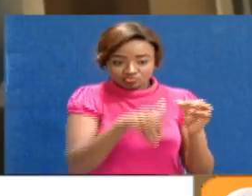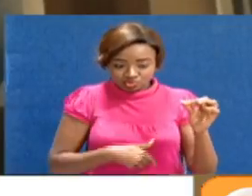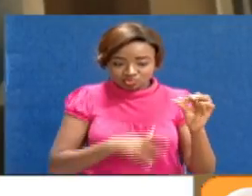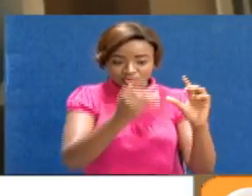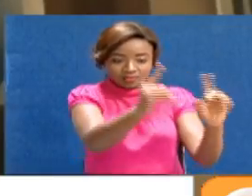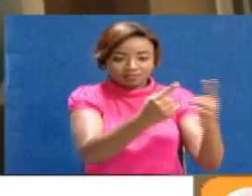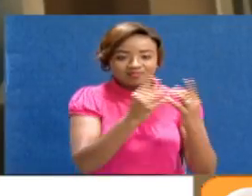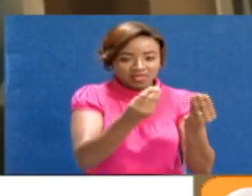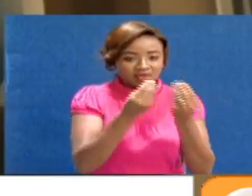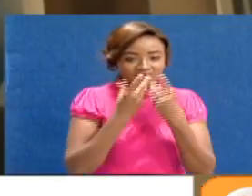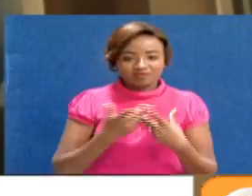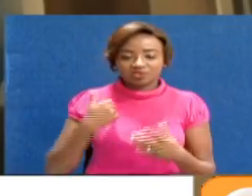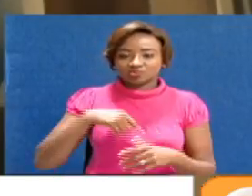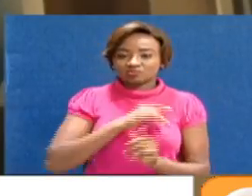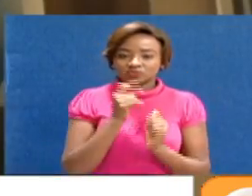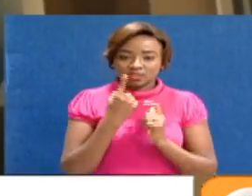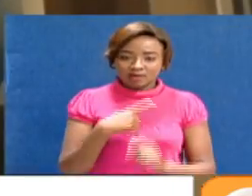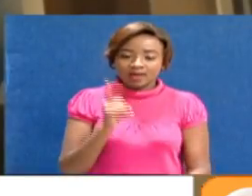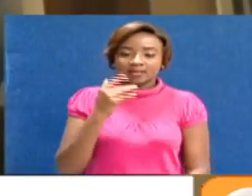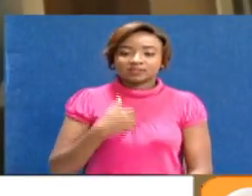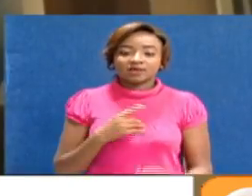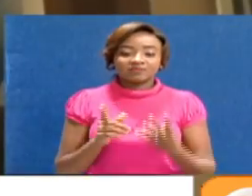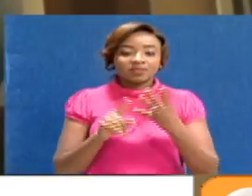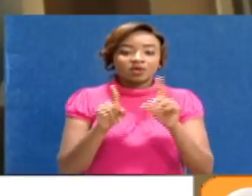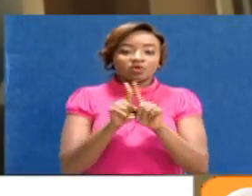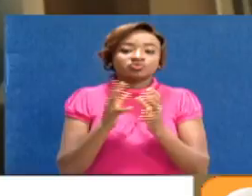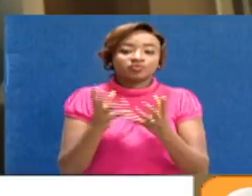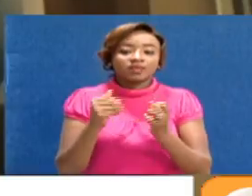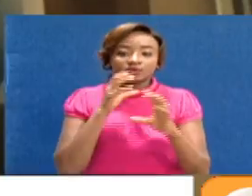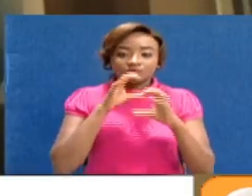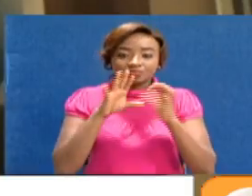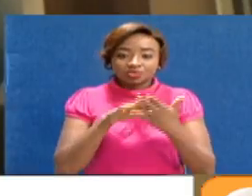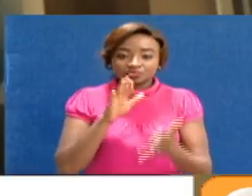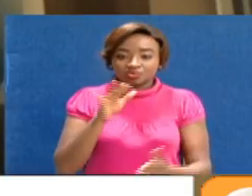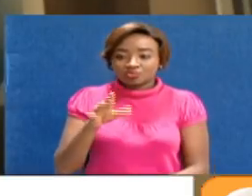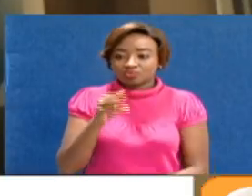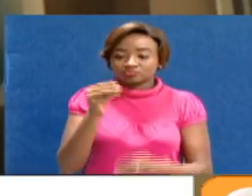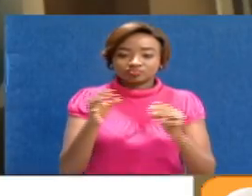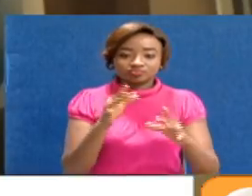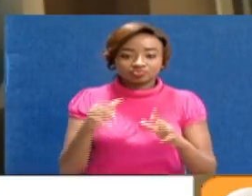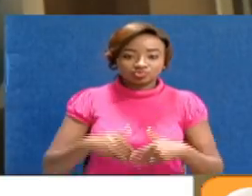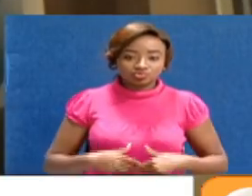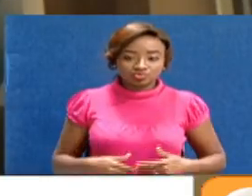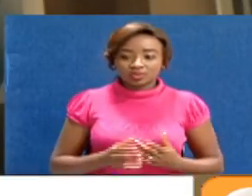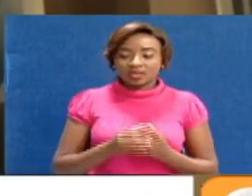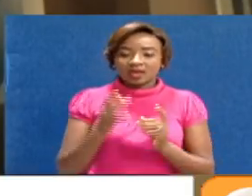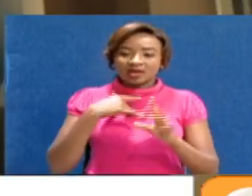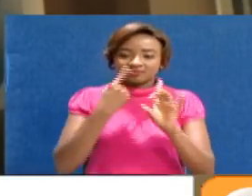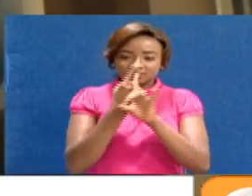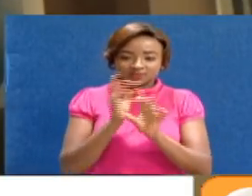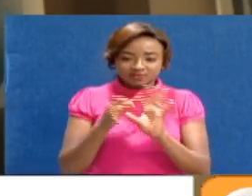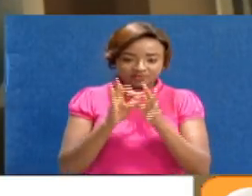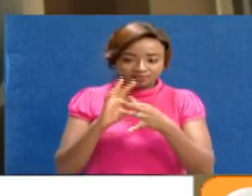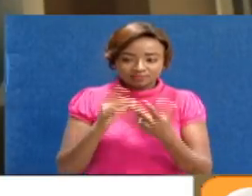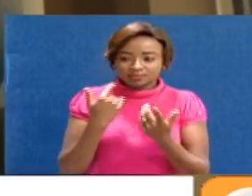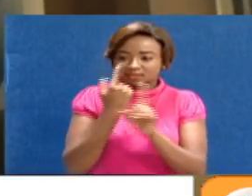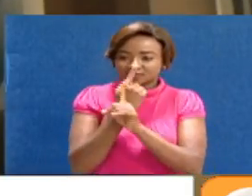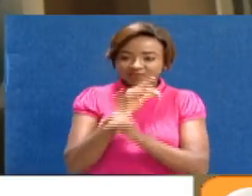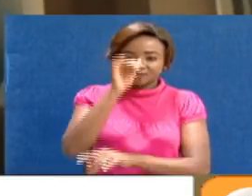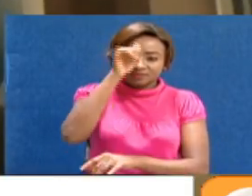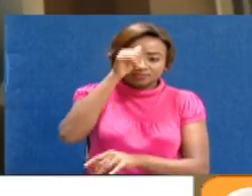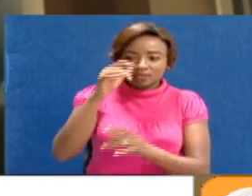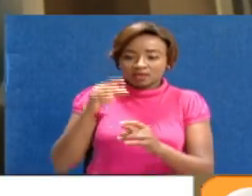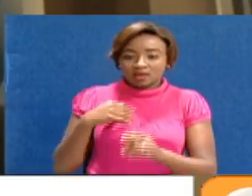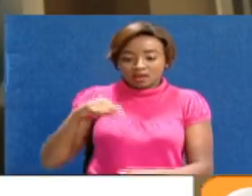thirdly and lastly, we need more and more innovation be brought about by the youth. Blockchain solutions, artificial intelligence, and UNODC